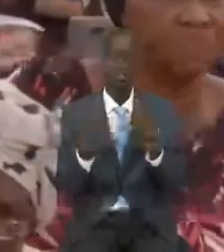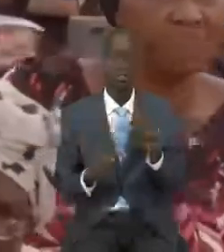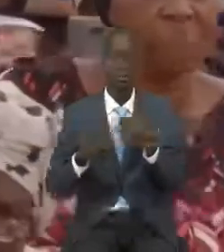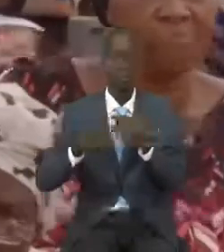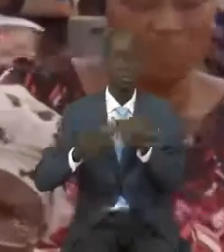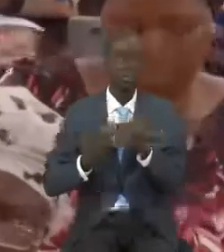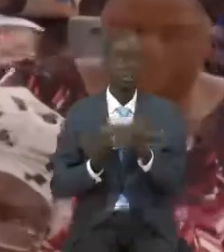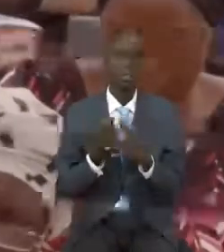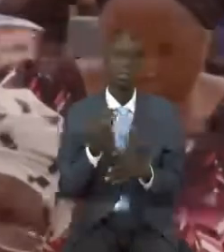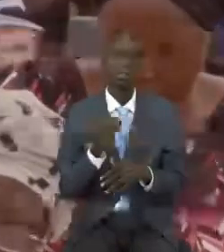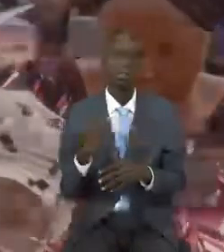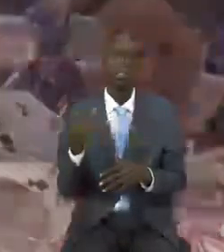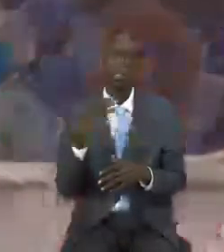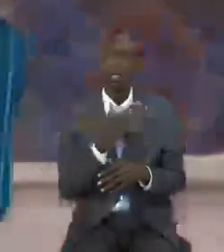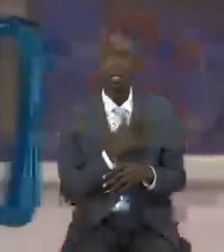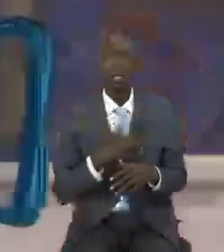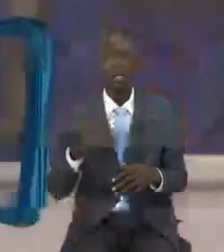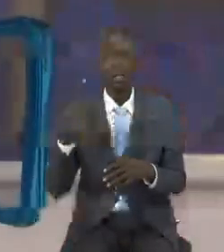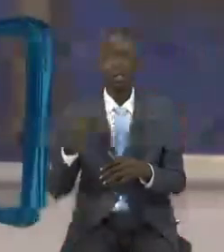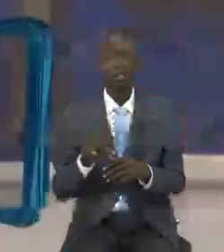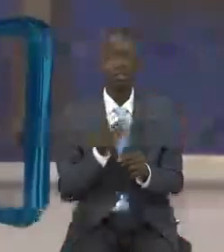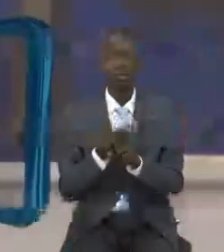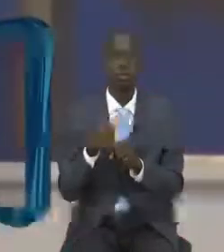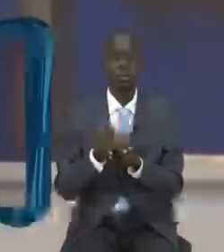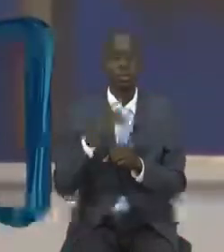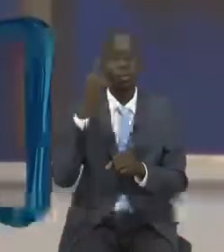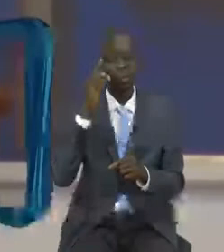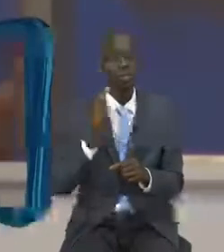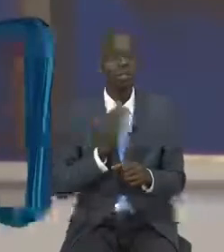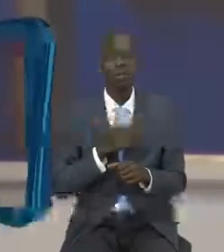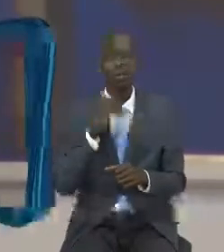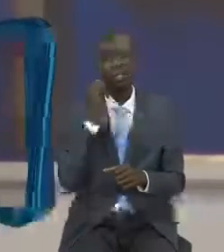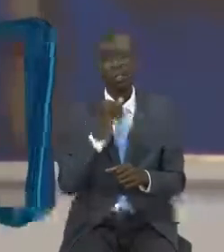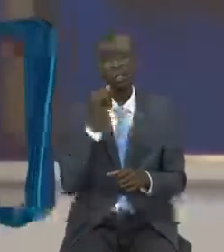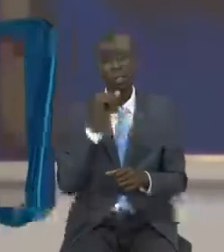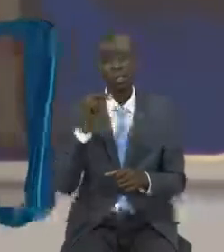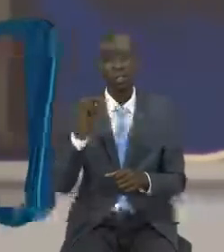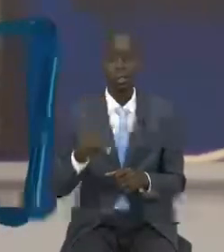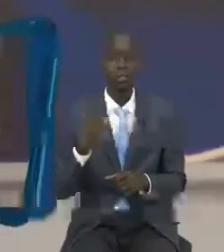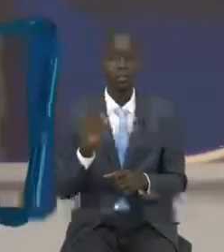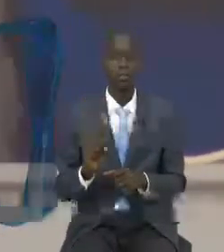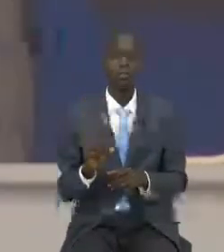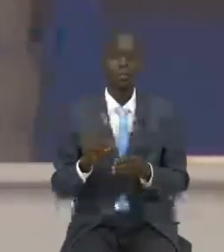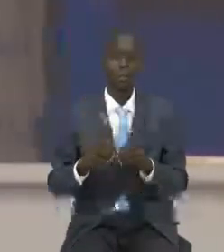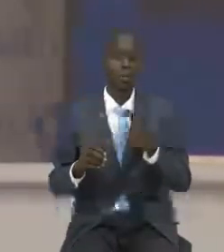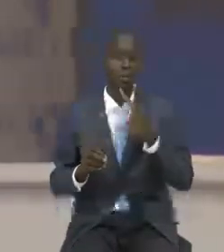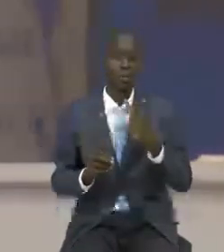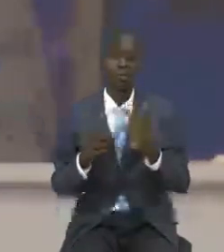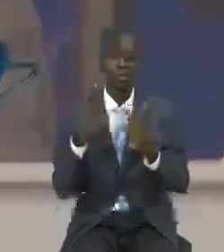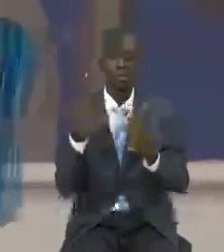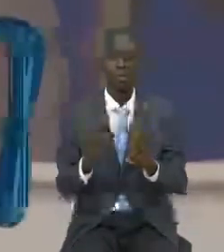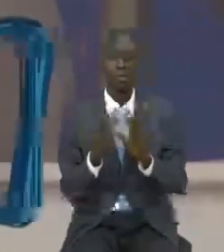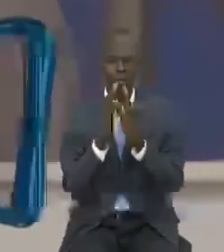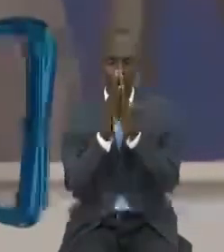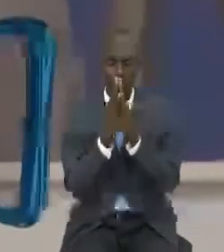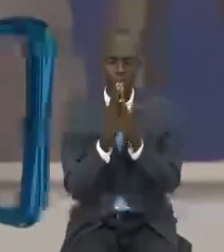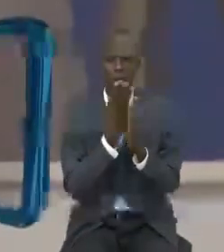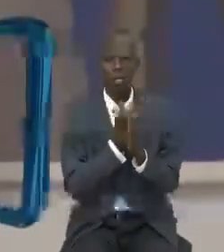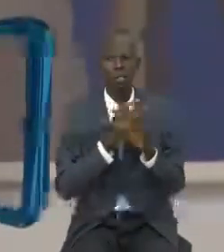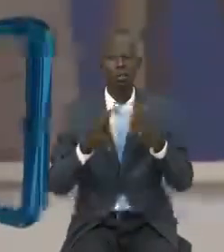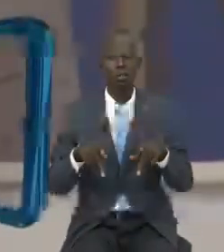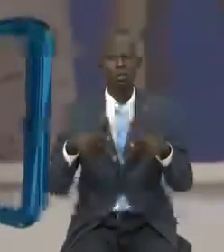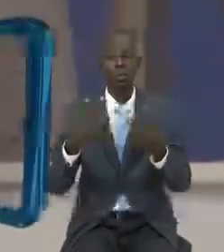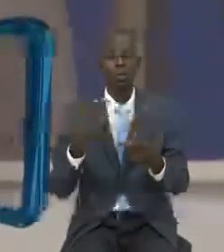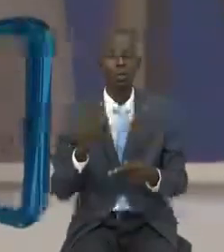and sufficiency for our daily needs. Number two, the supplication and supply of